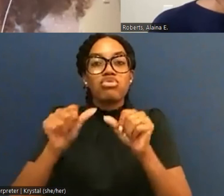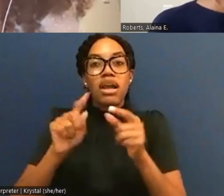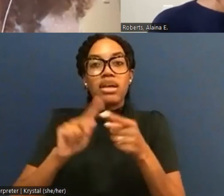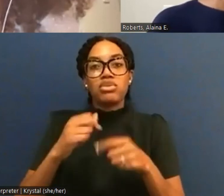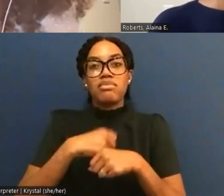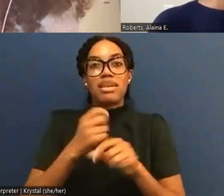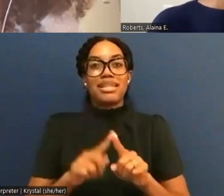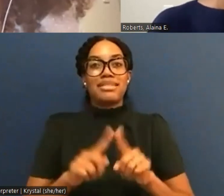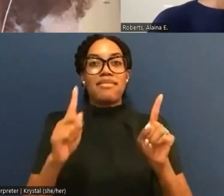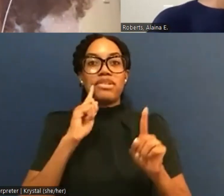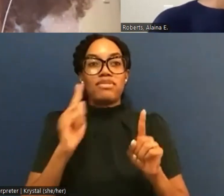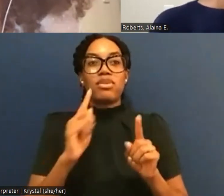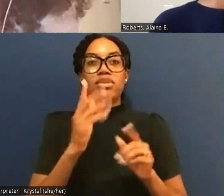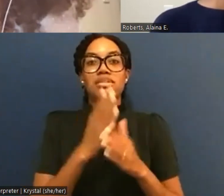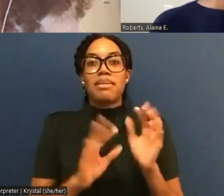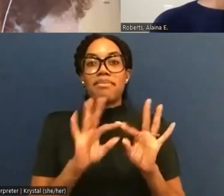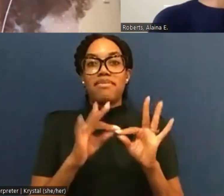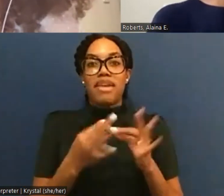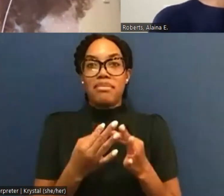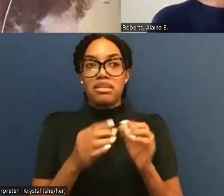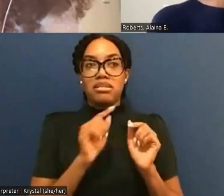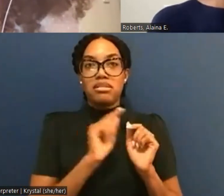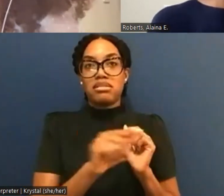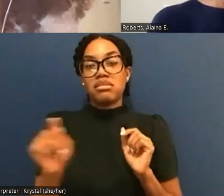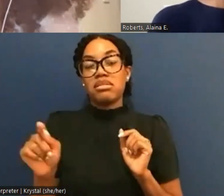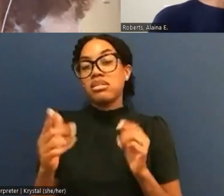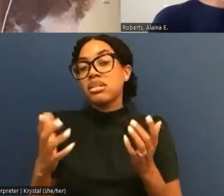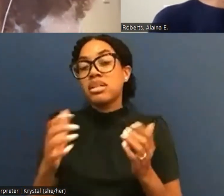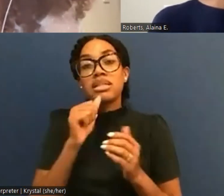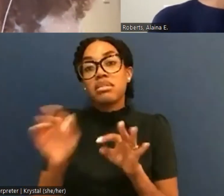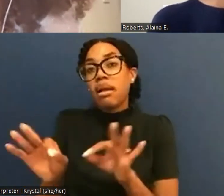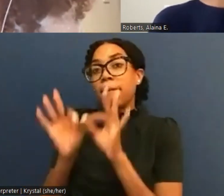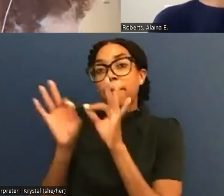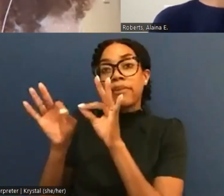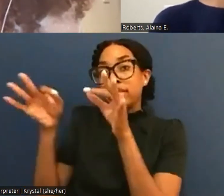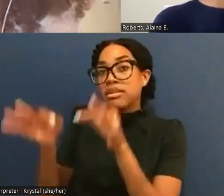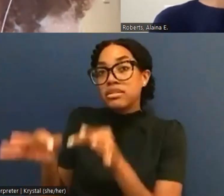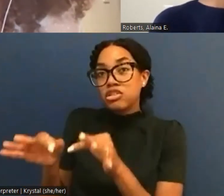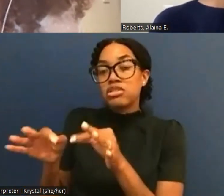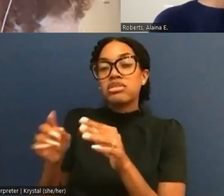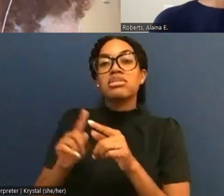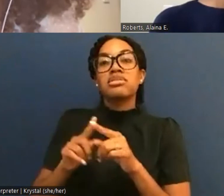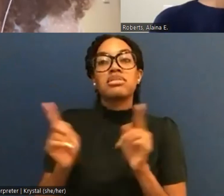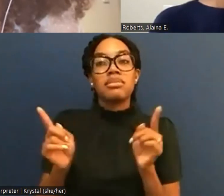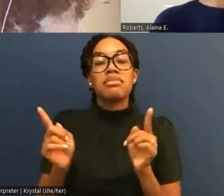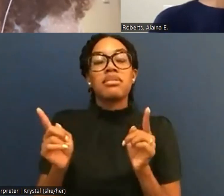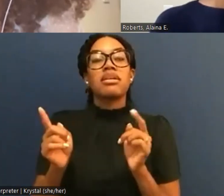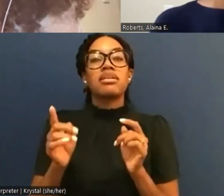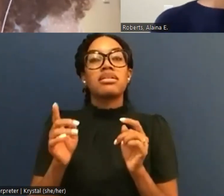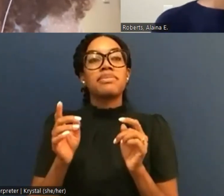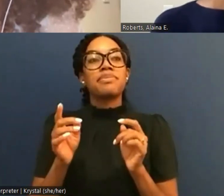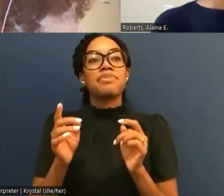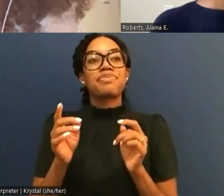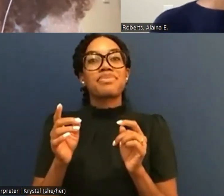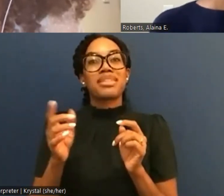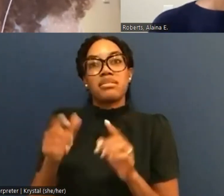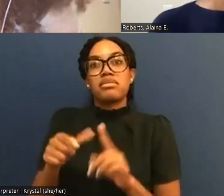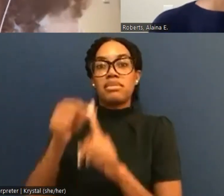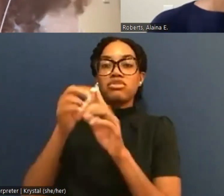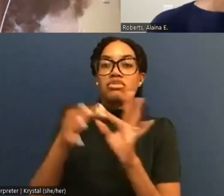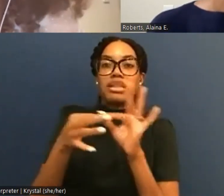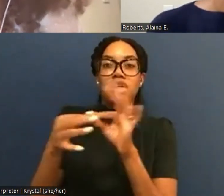everyone, certainly. And it's not a racial paradise, even with these land allotments, but it is an important and different story.